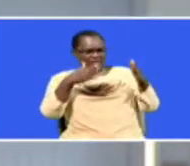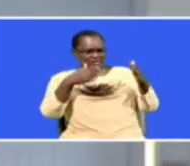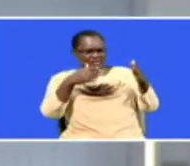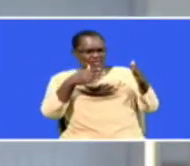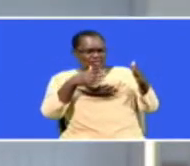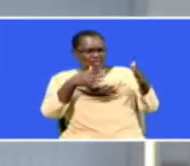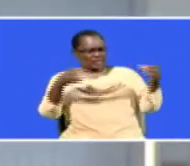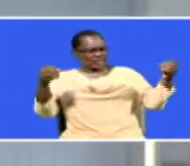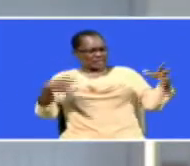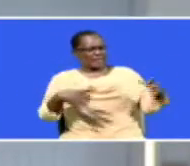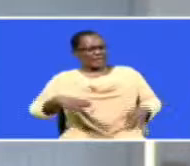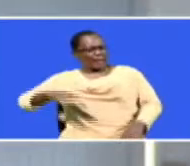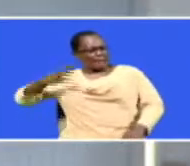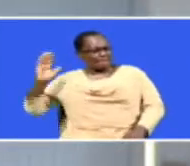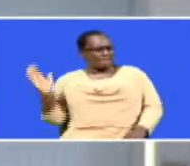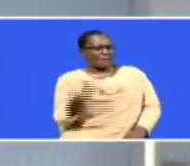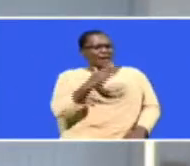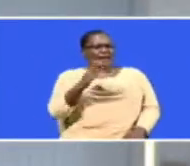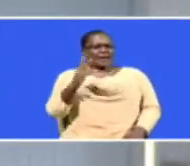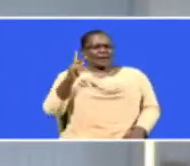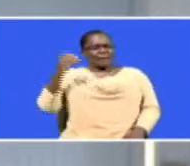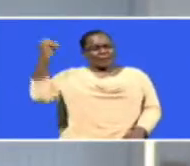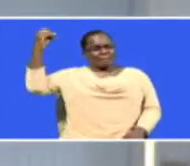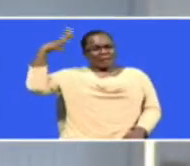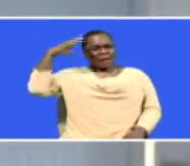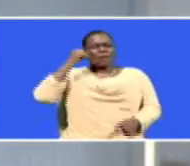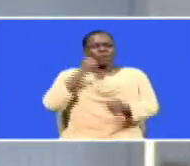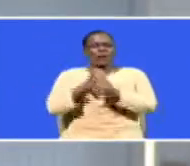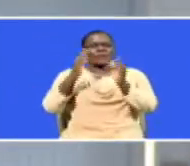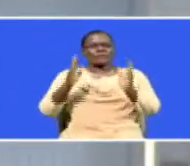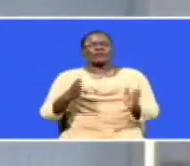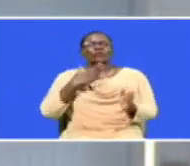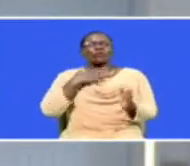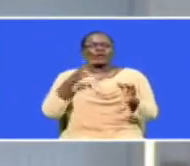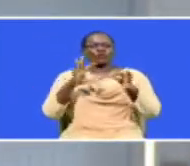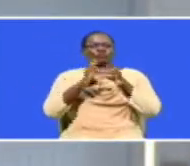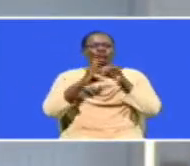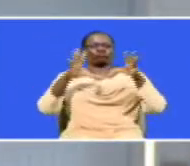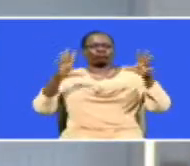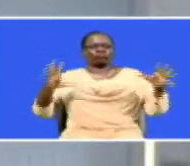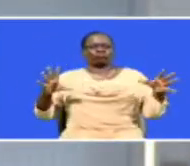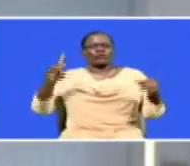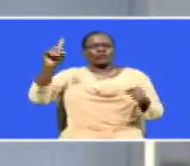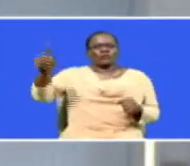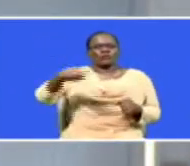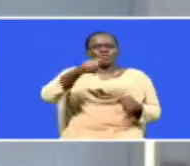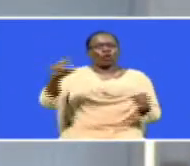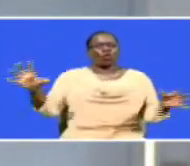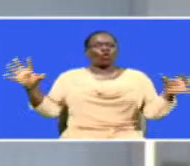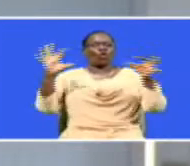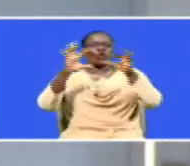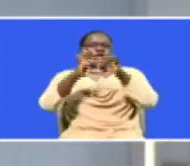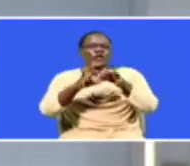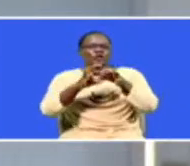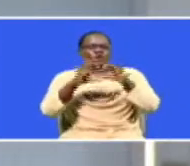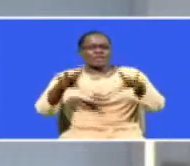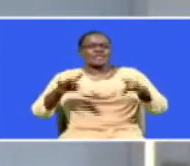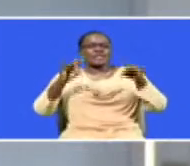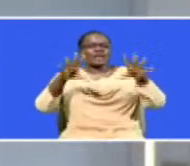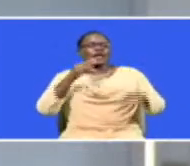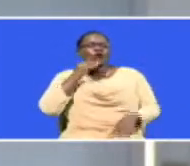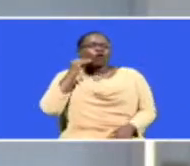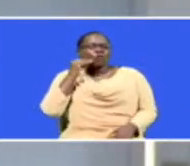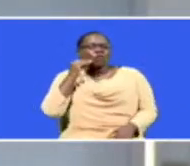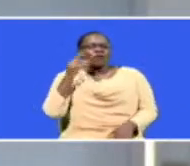camera roughing up a Kenya power engineer who was seeking to disconnect an illegal power connection at a Kitengela home.